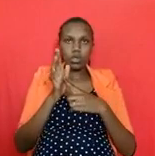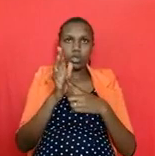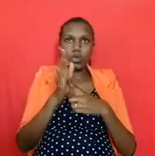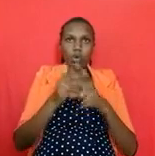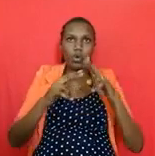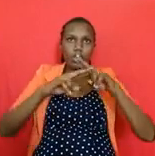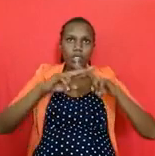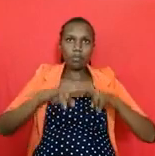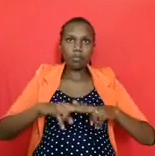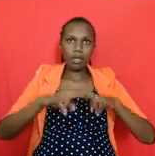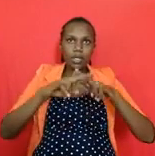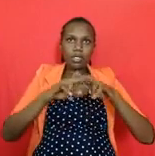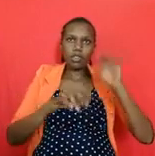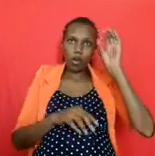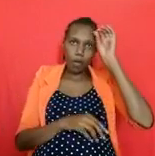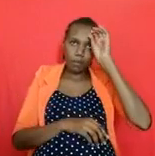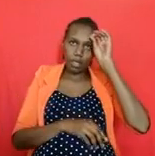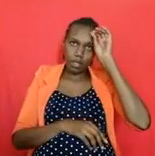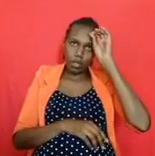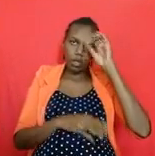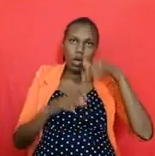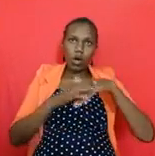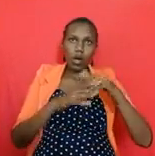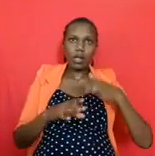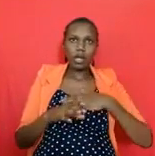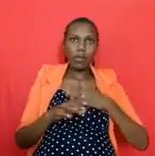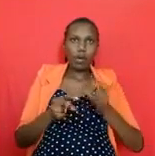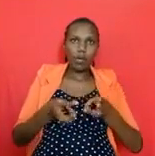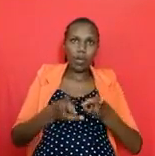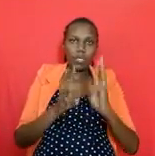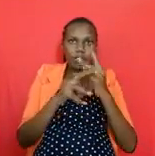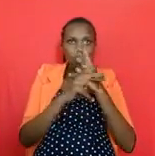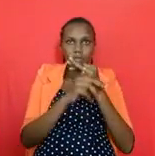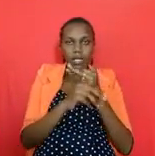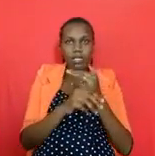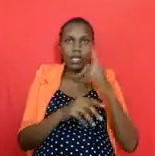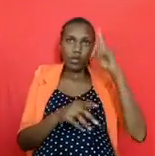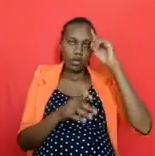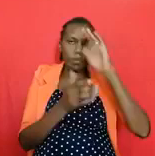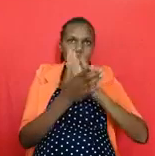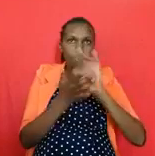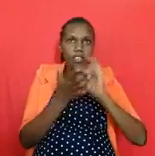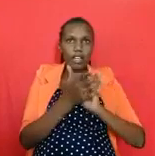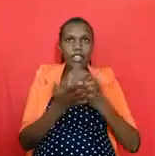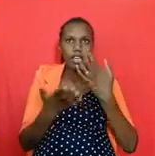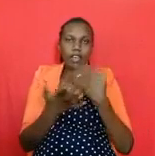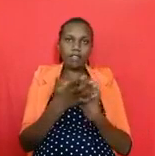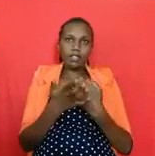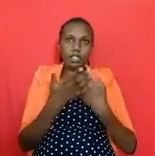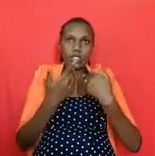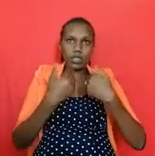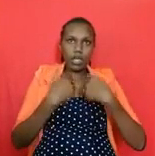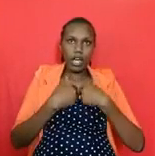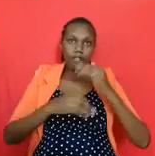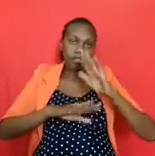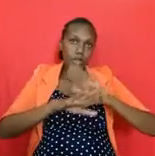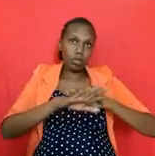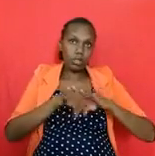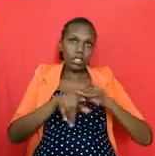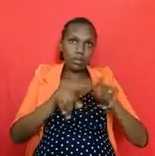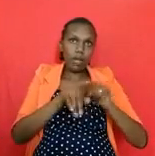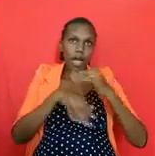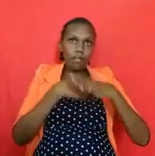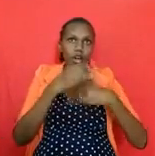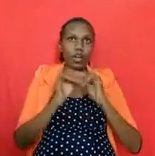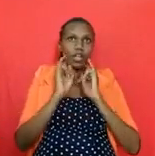independent opinion on these financial statements based on our audit. We believe that the audit evidence that we have obtained is sufficient and appropriate to